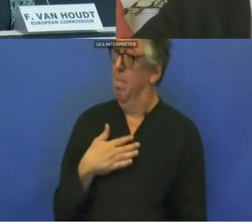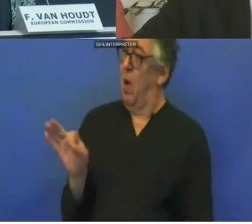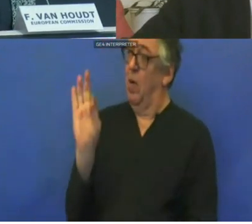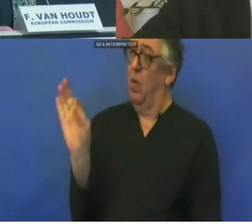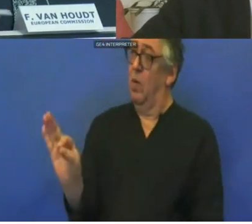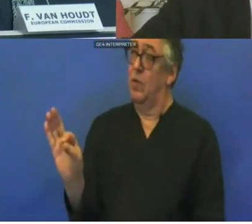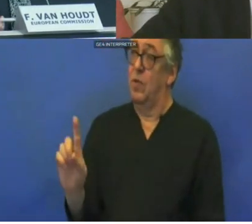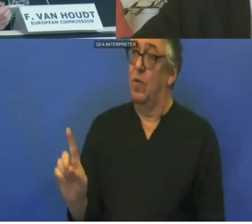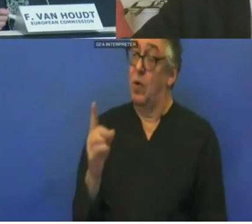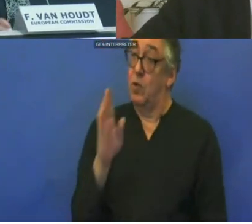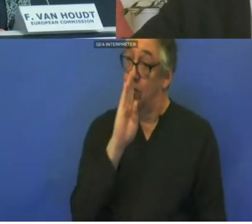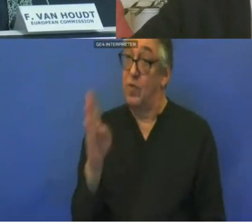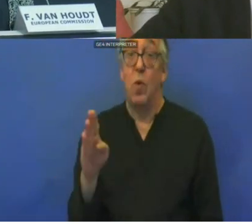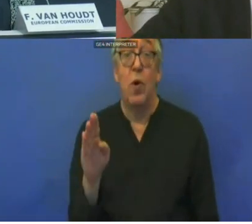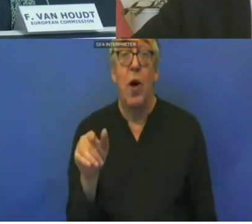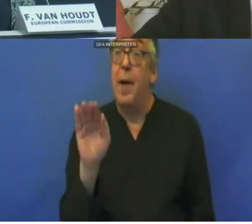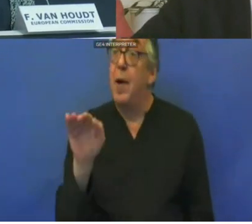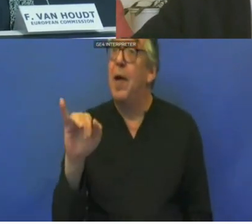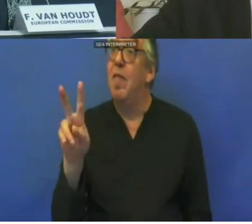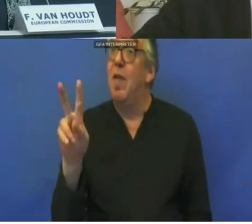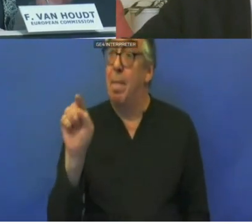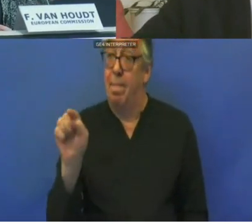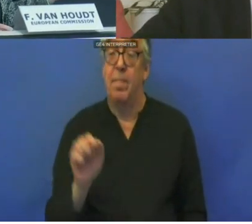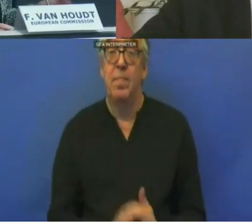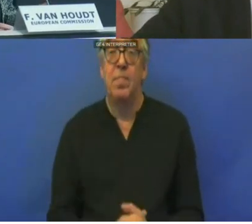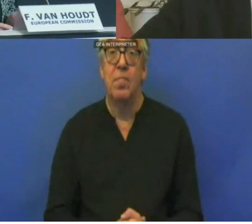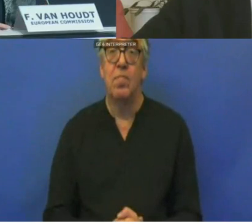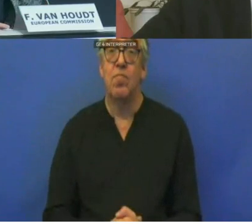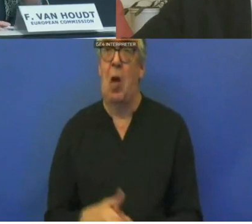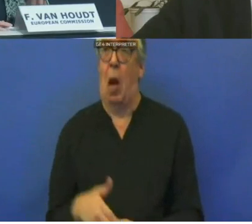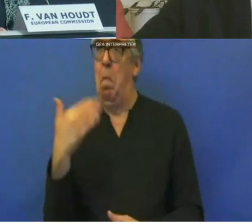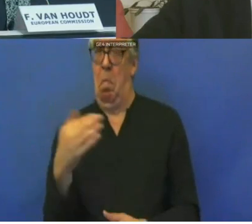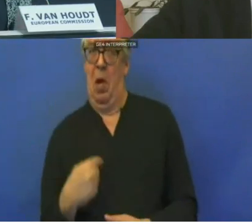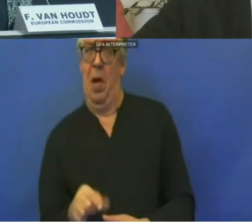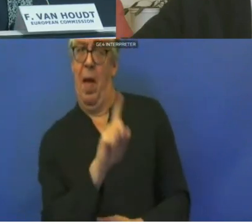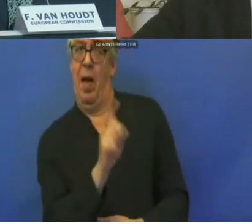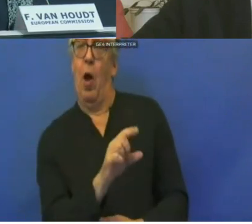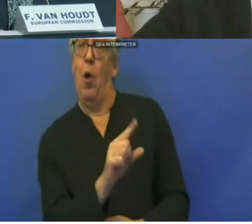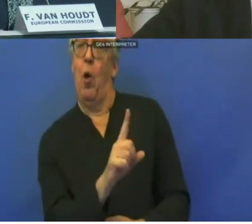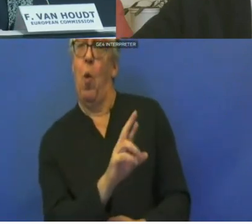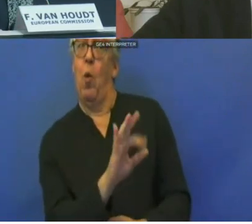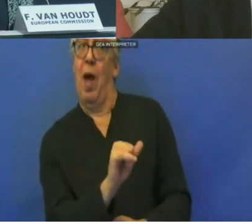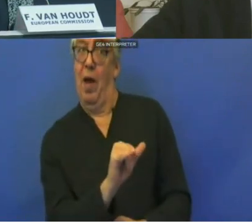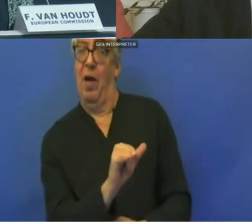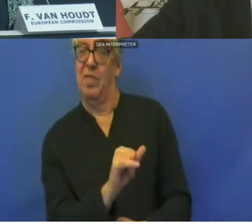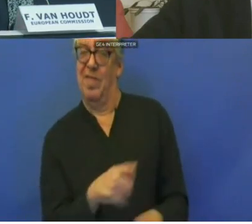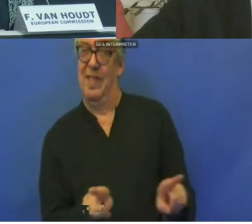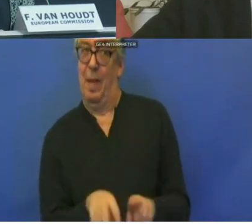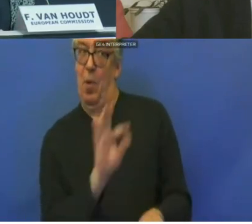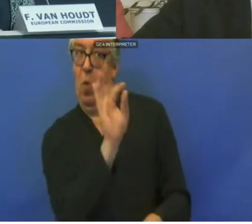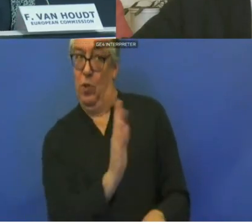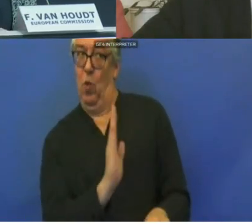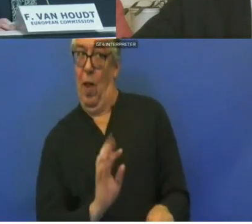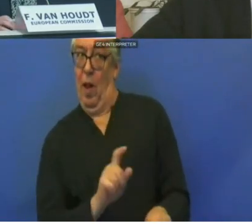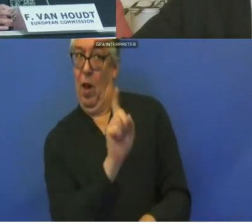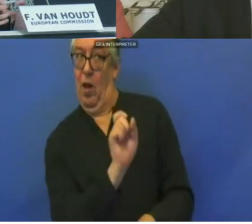Eva first. And I will also ask Gloria, so you can think of the answer, the same question.